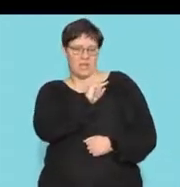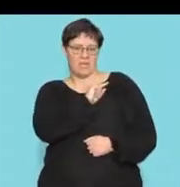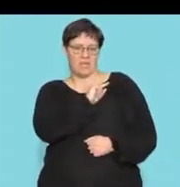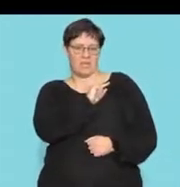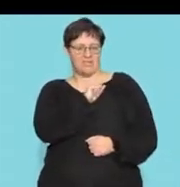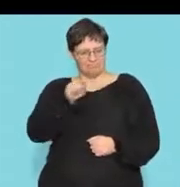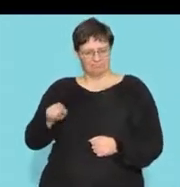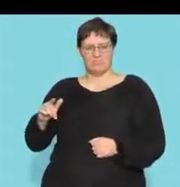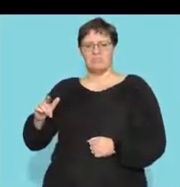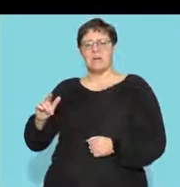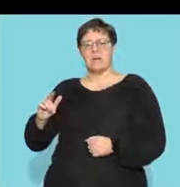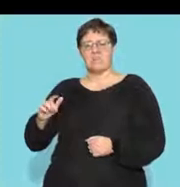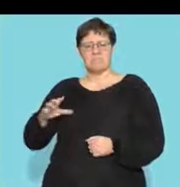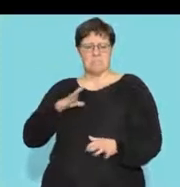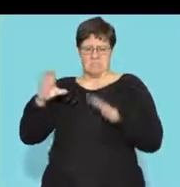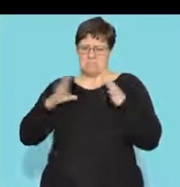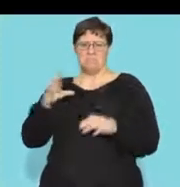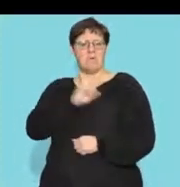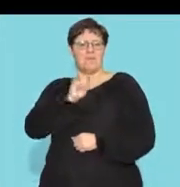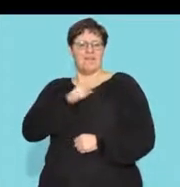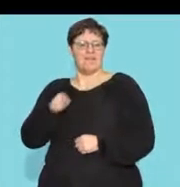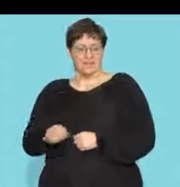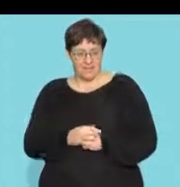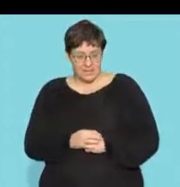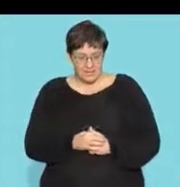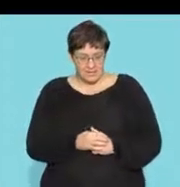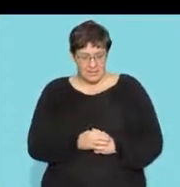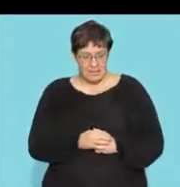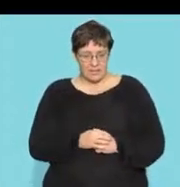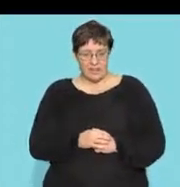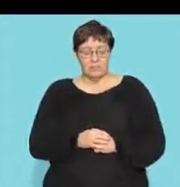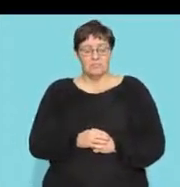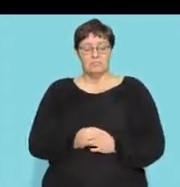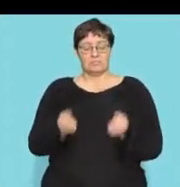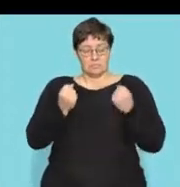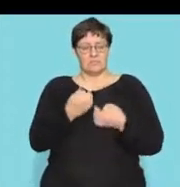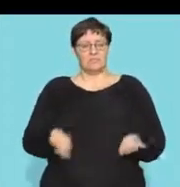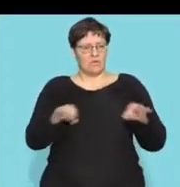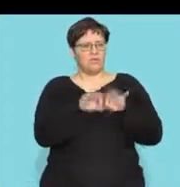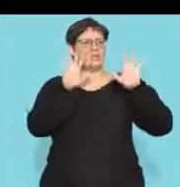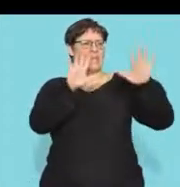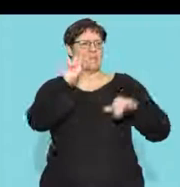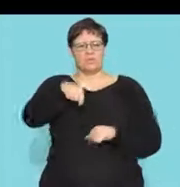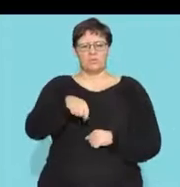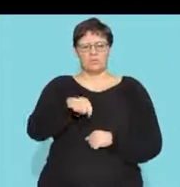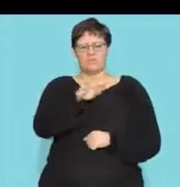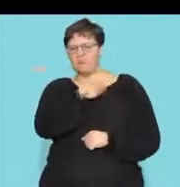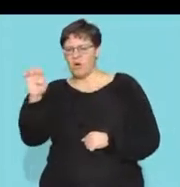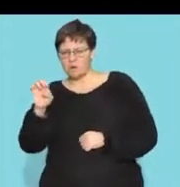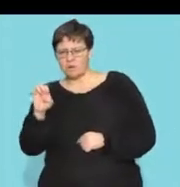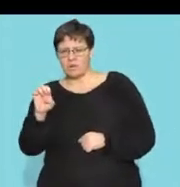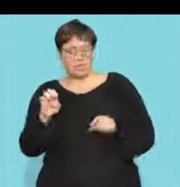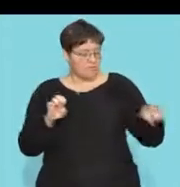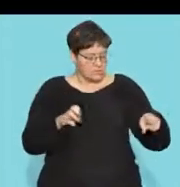saying, that I showed you that the carrying value was in the region of 10,000 Rand, and it was taken over